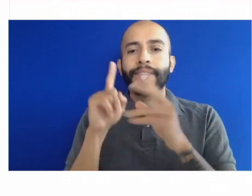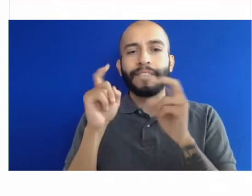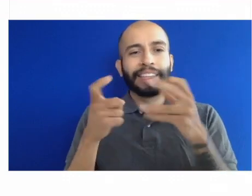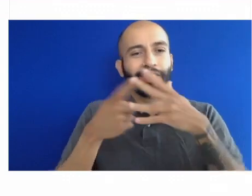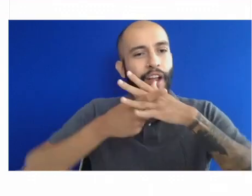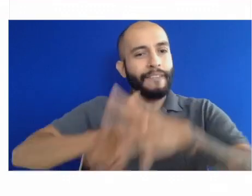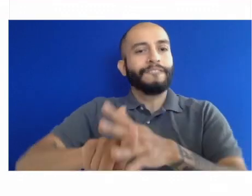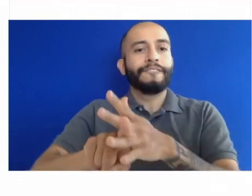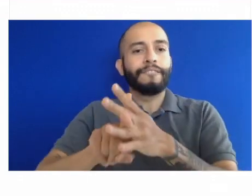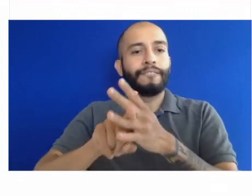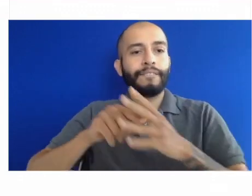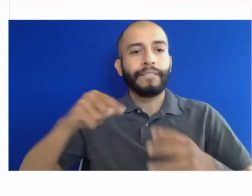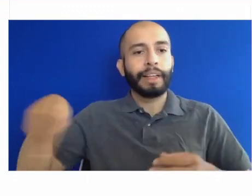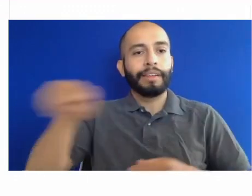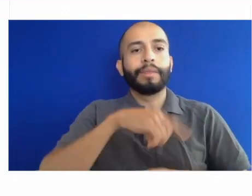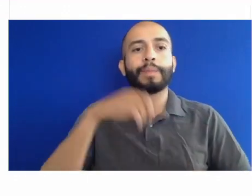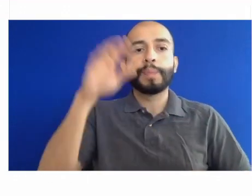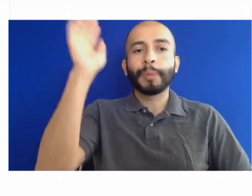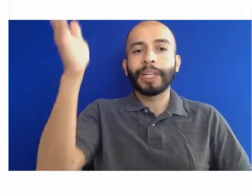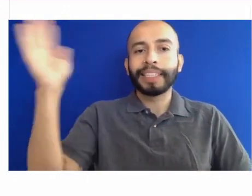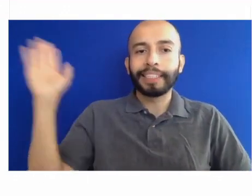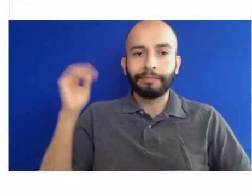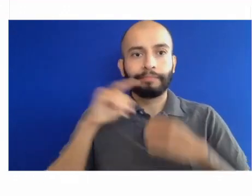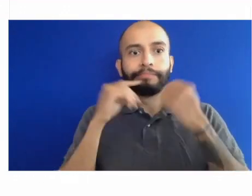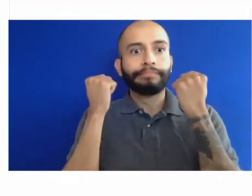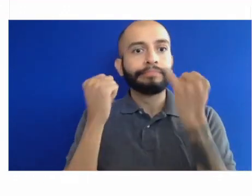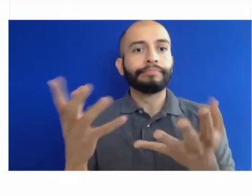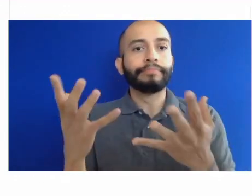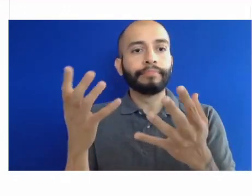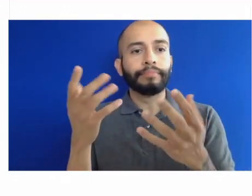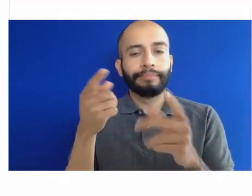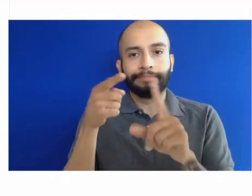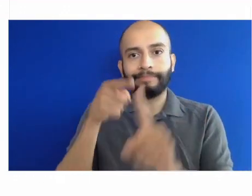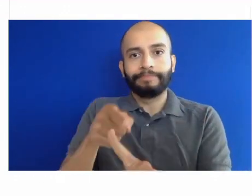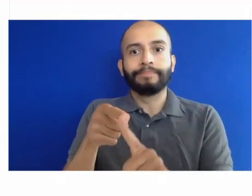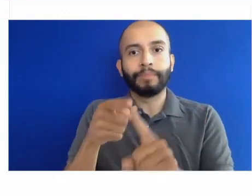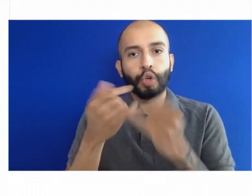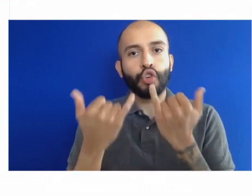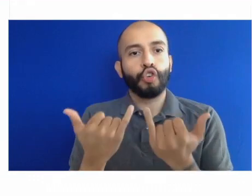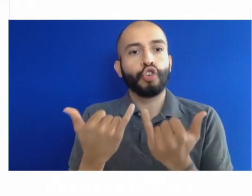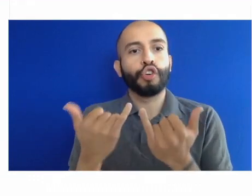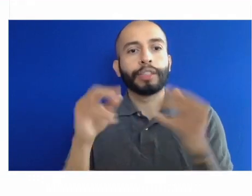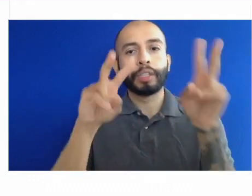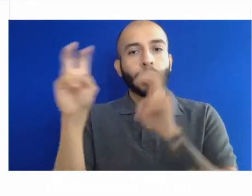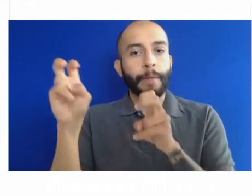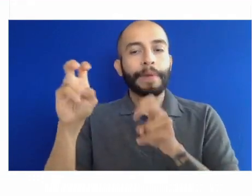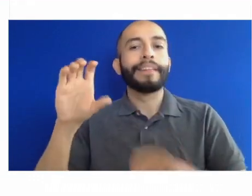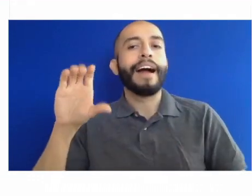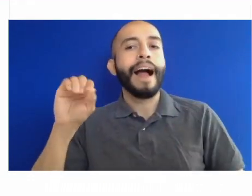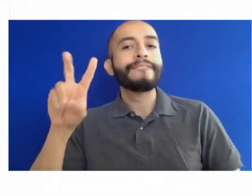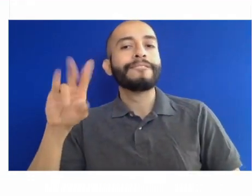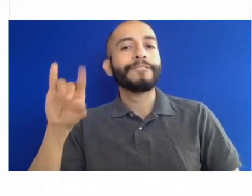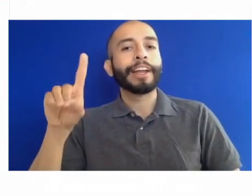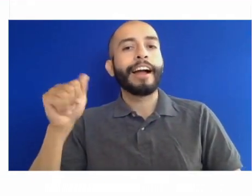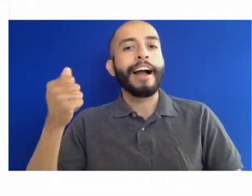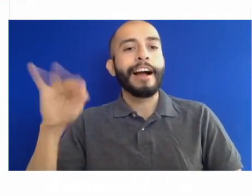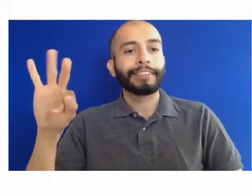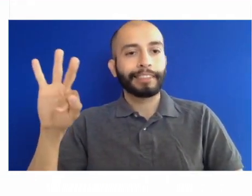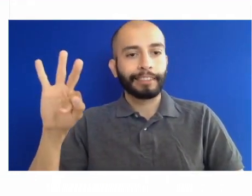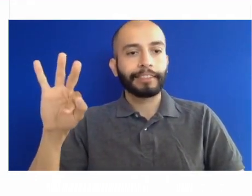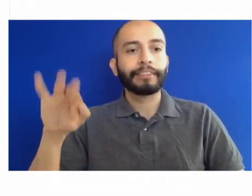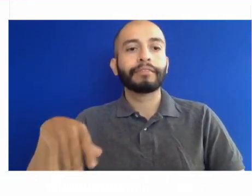hit on the current topic of COVID-19, but we know that this is going to be an ongoing challenge, whether it's related to COVID